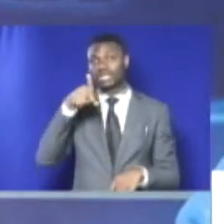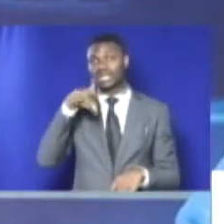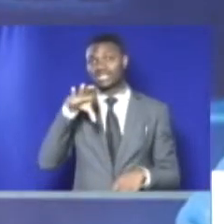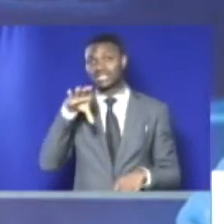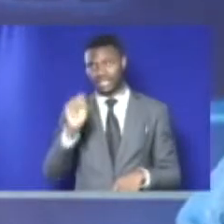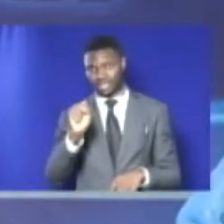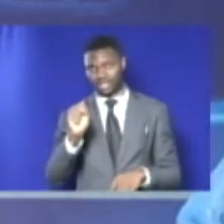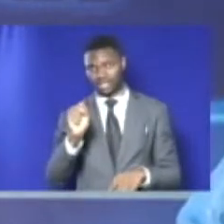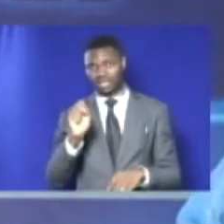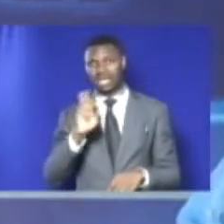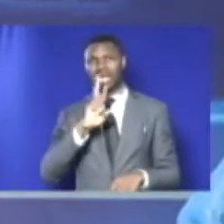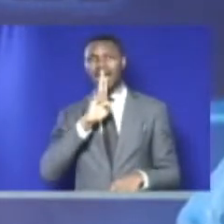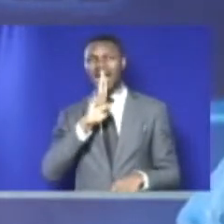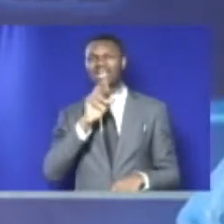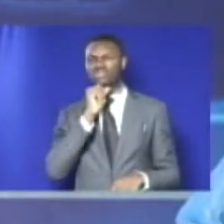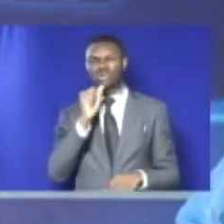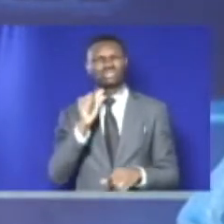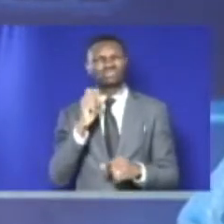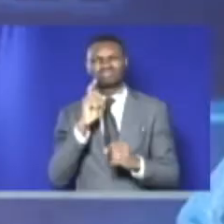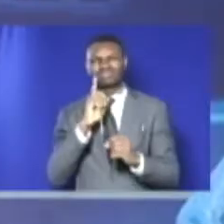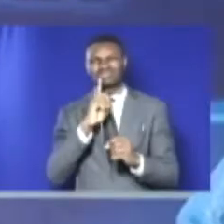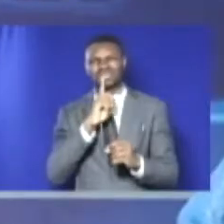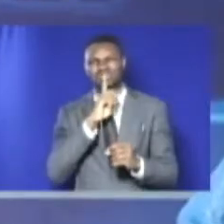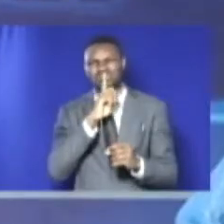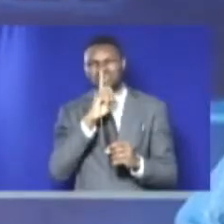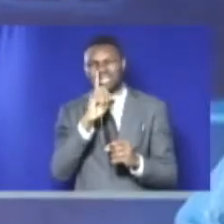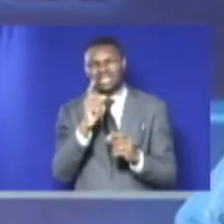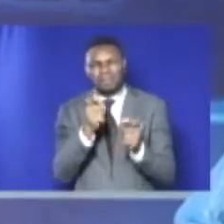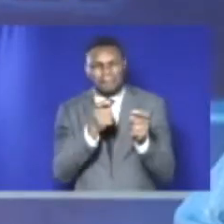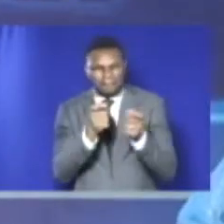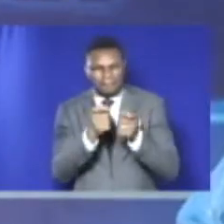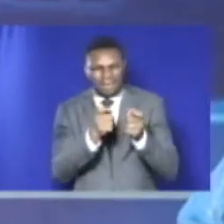not really managing these tropical